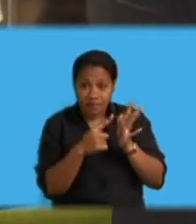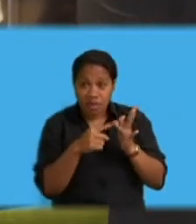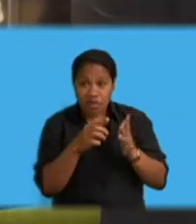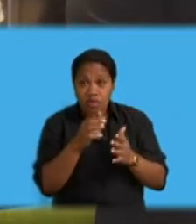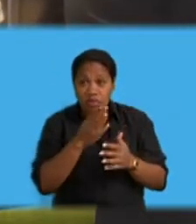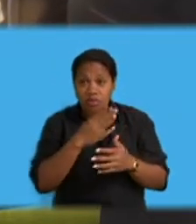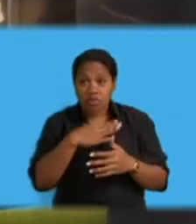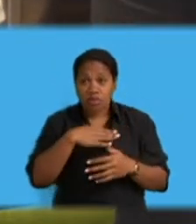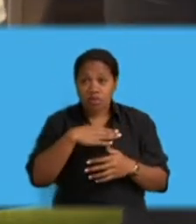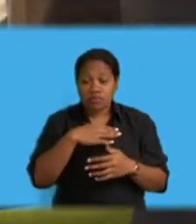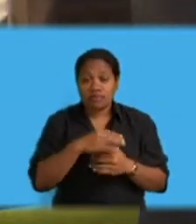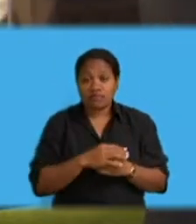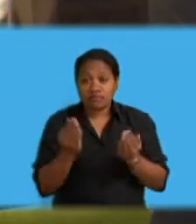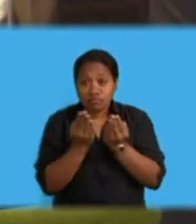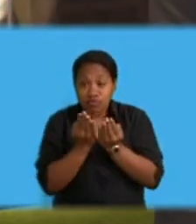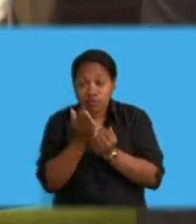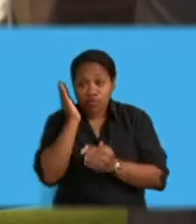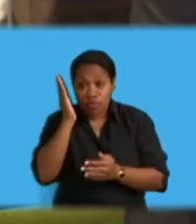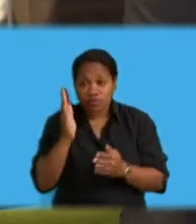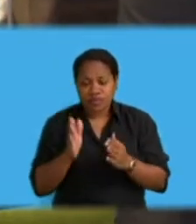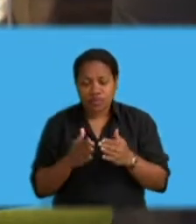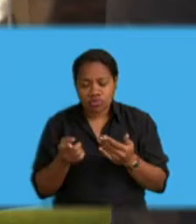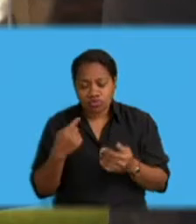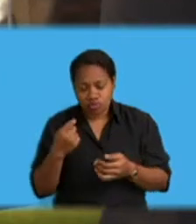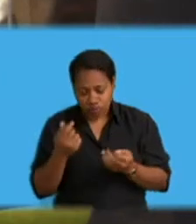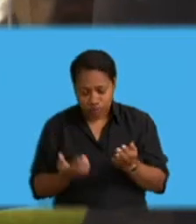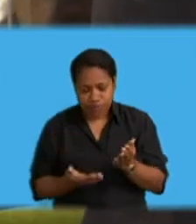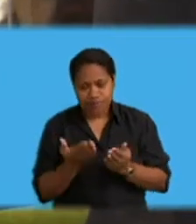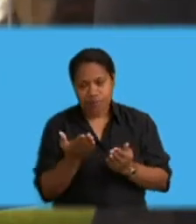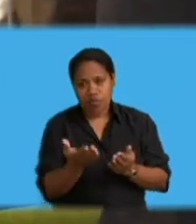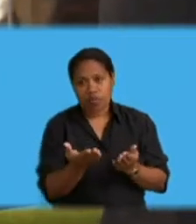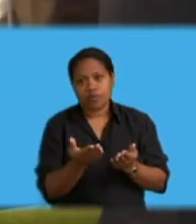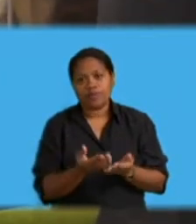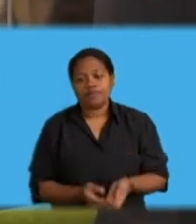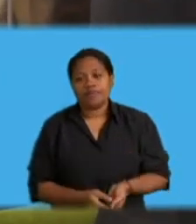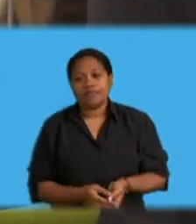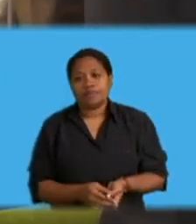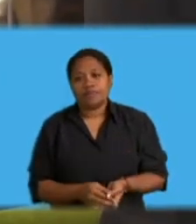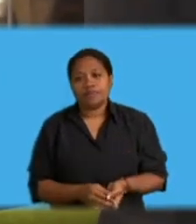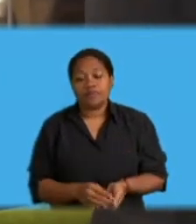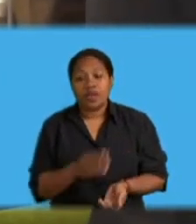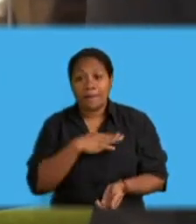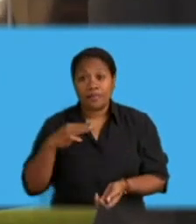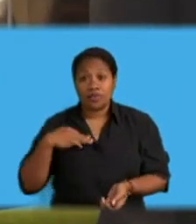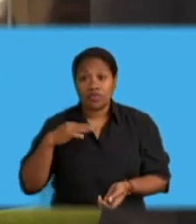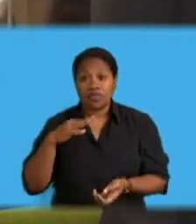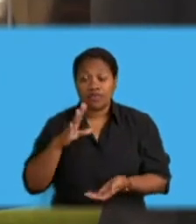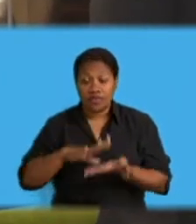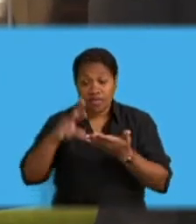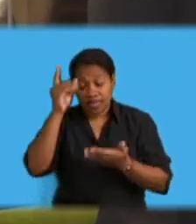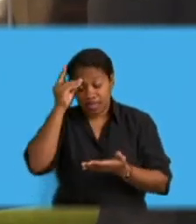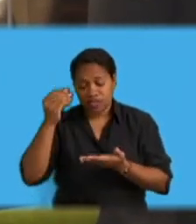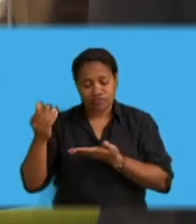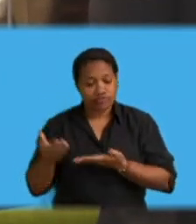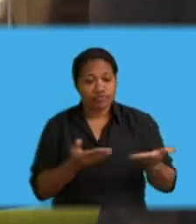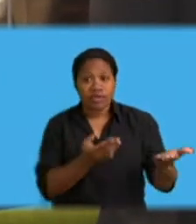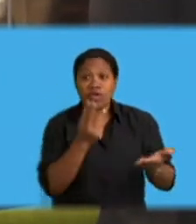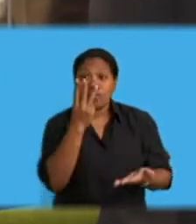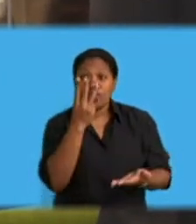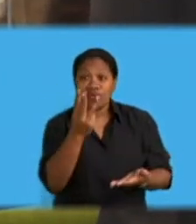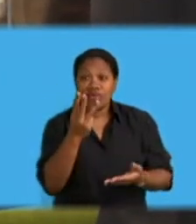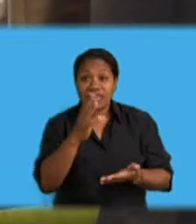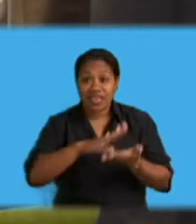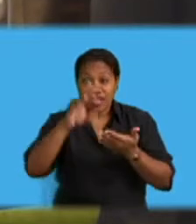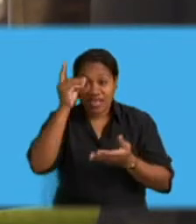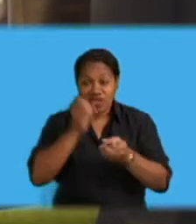of being awarded. The Ministry of Education has also engaged 3 project officers to coordinate and monitor the progress of work